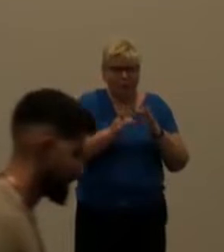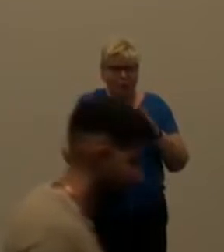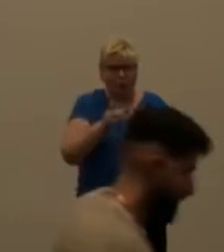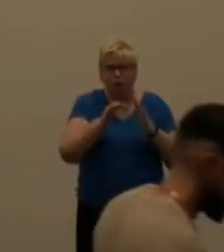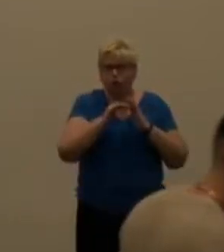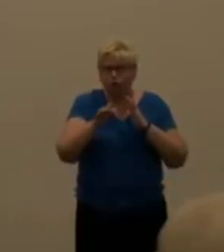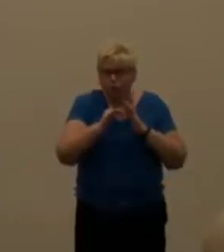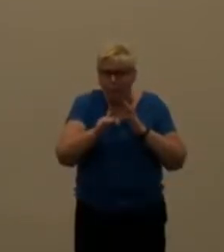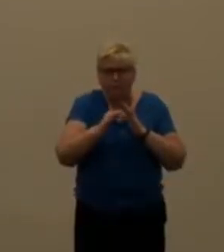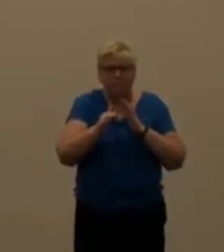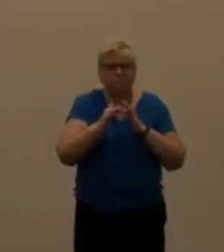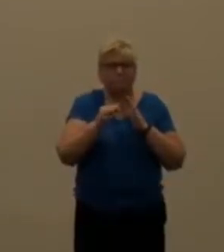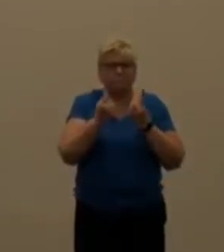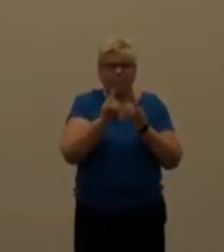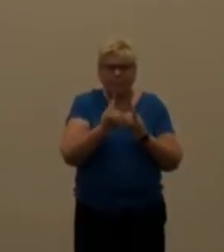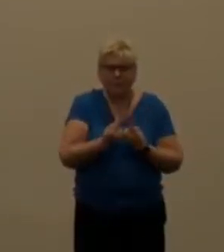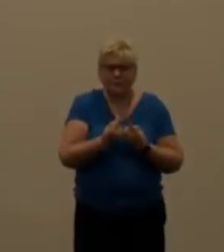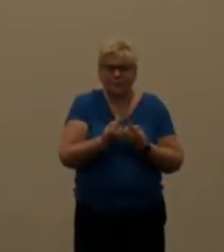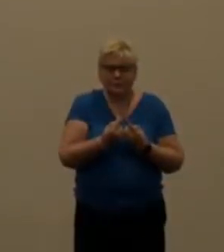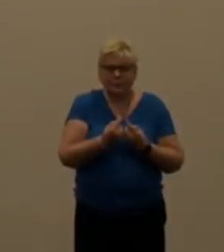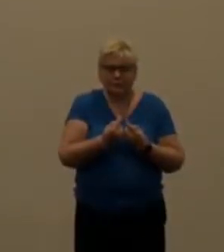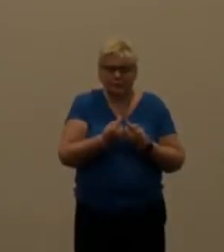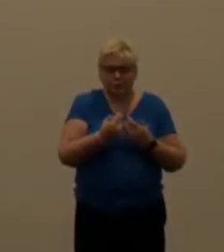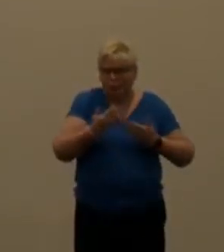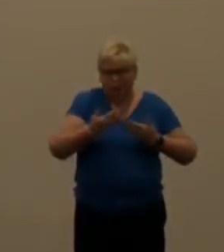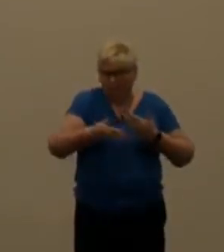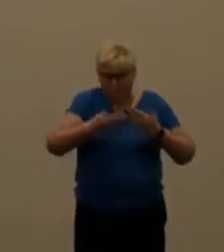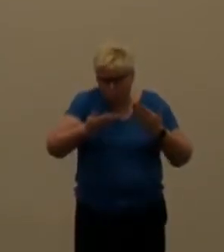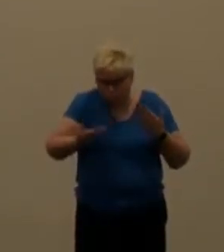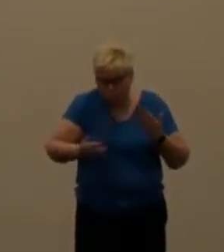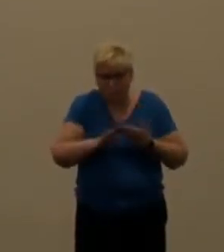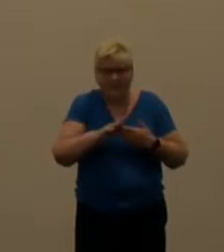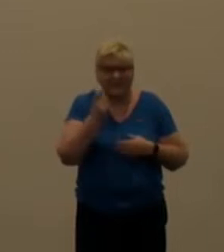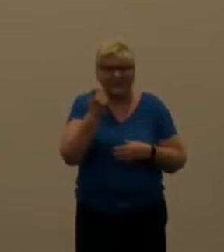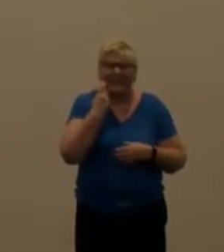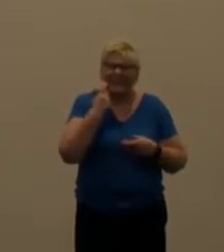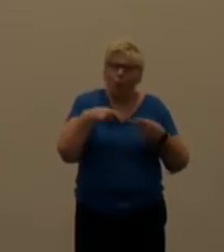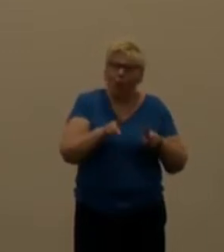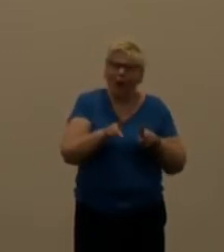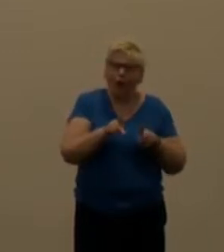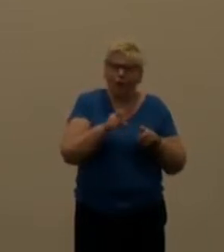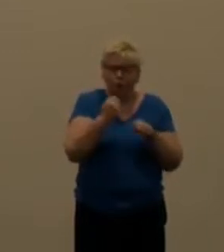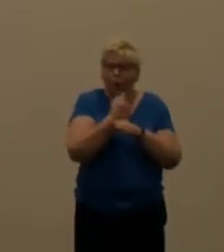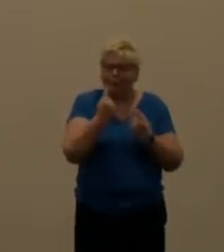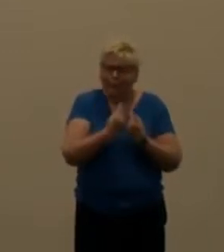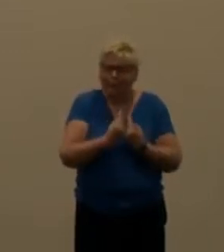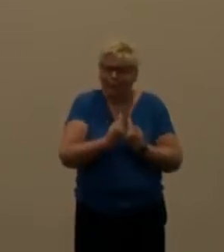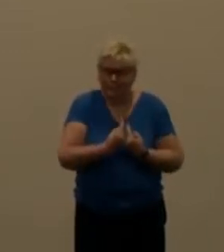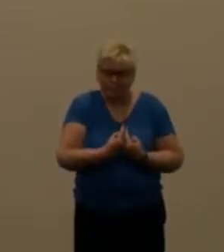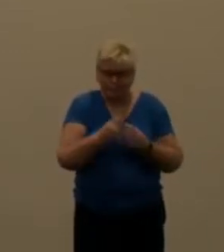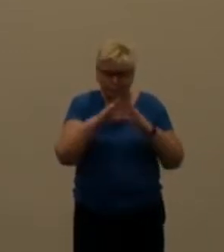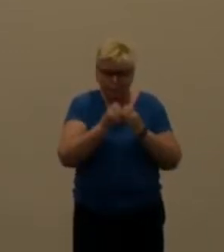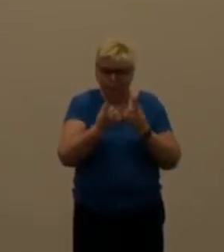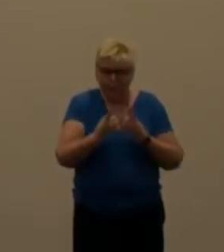Studio, you're developing in ASP.NET and so on. So you have your Git, you have your central repository, you have all the things that are